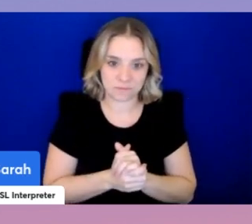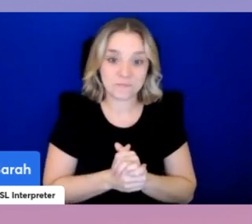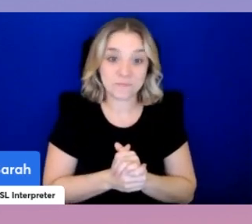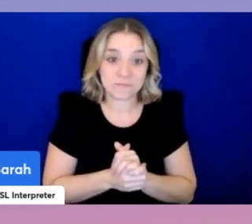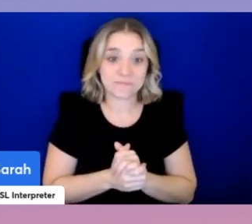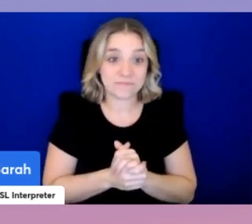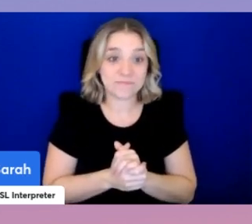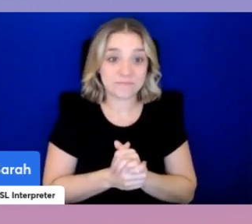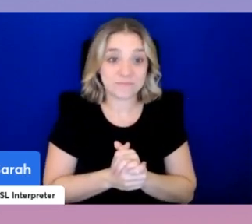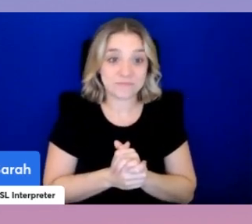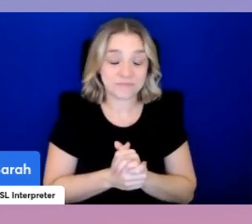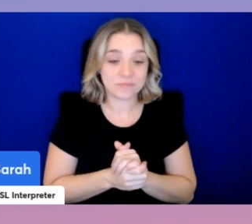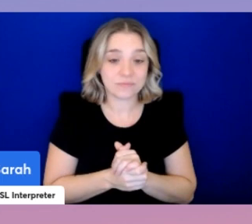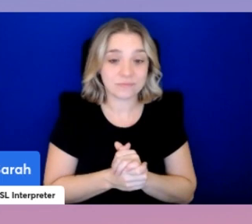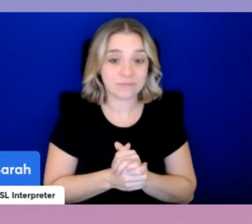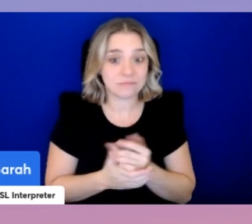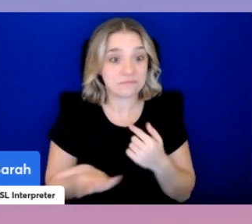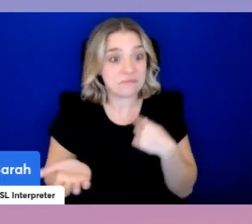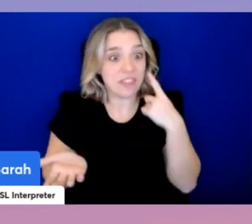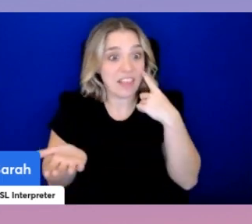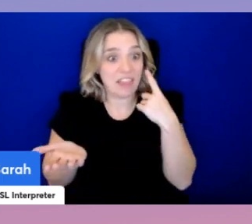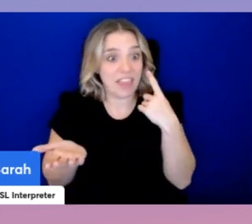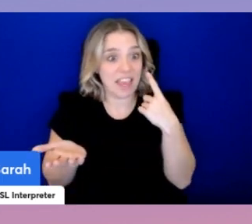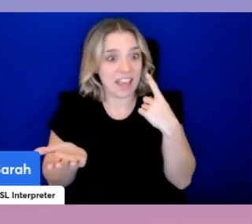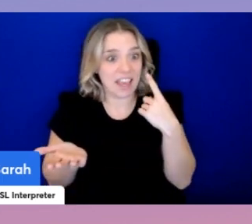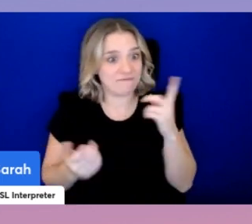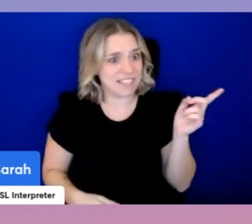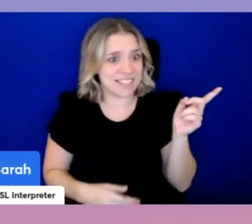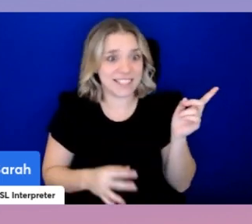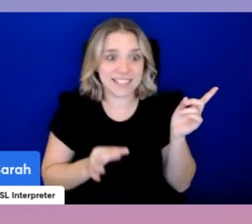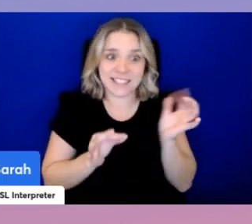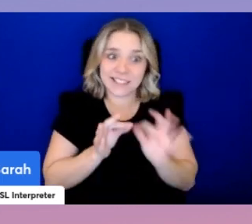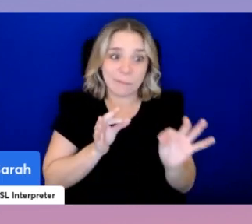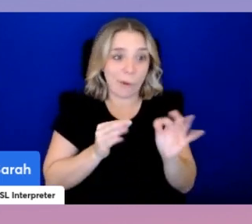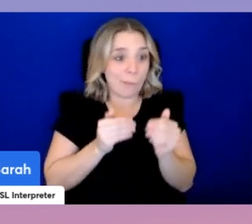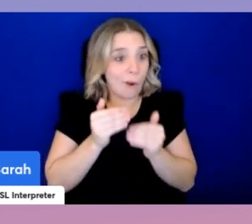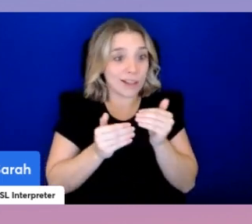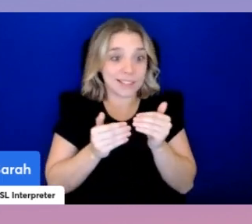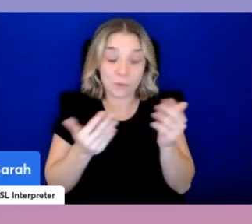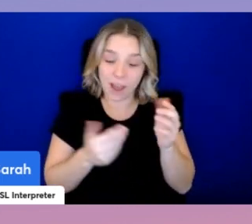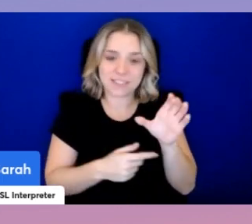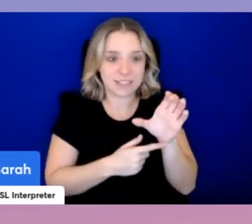And I think this is the simple process of CI/CD.